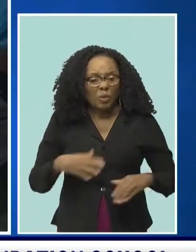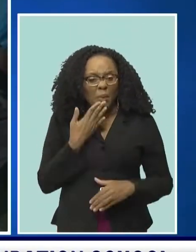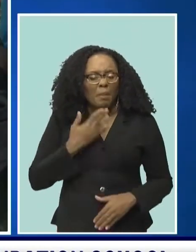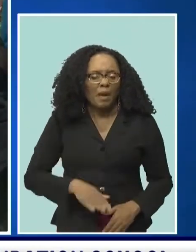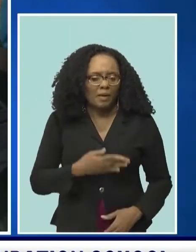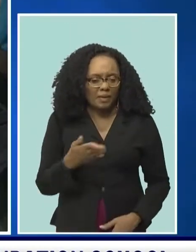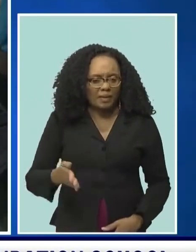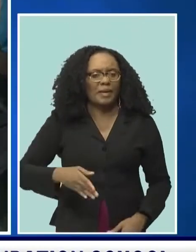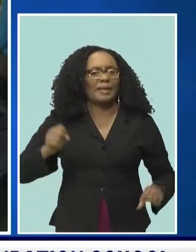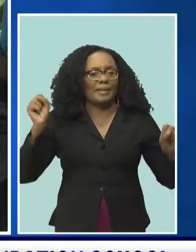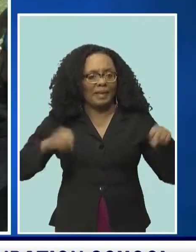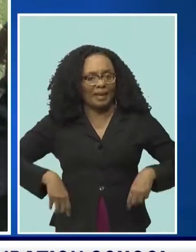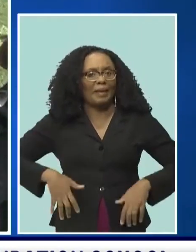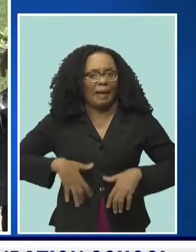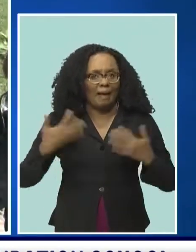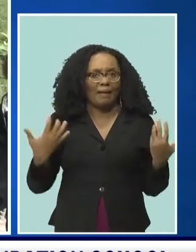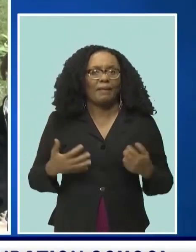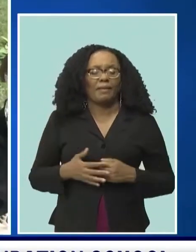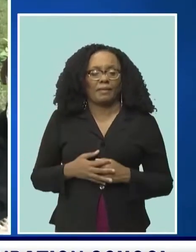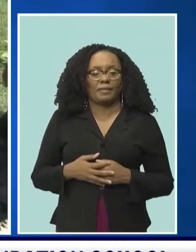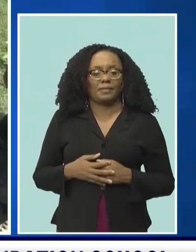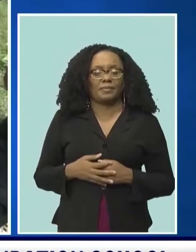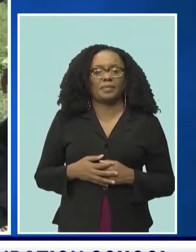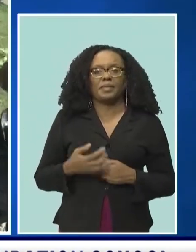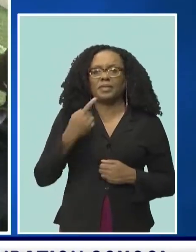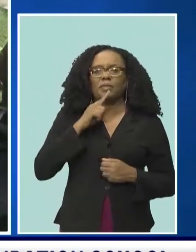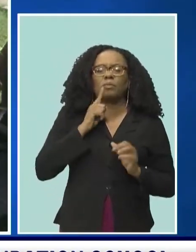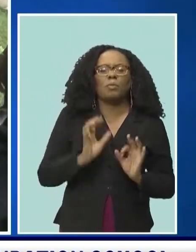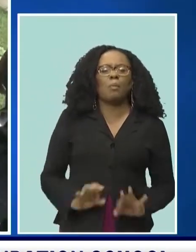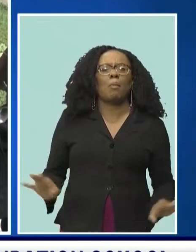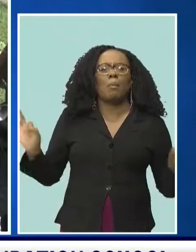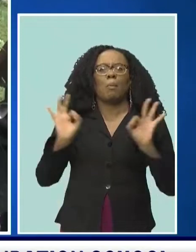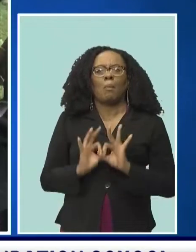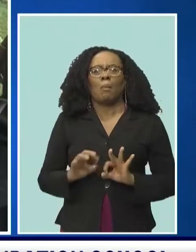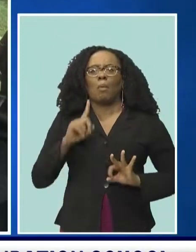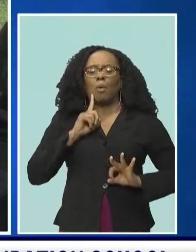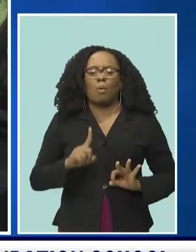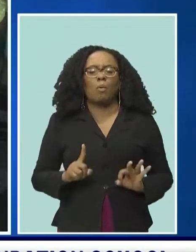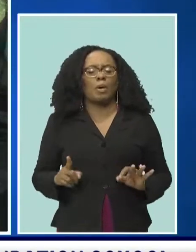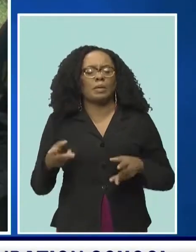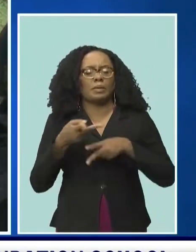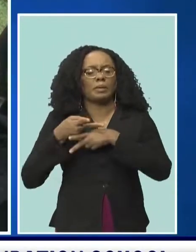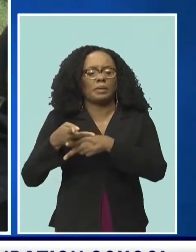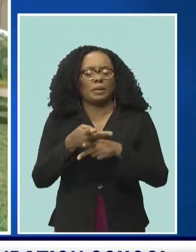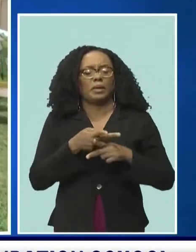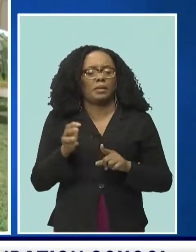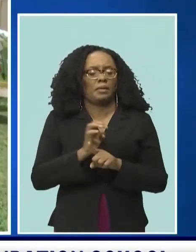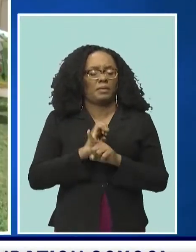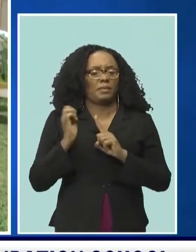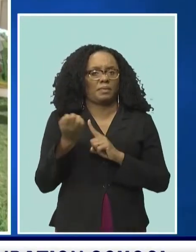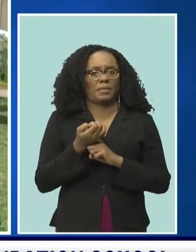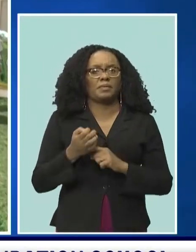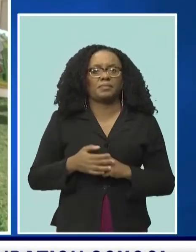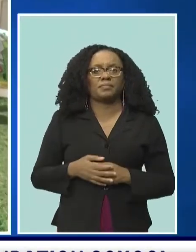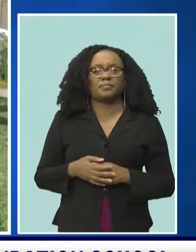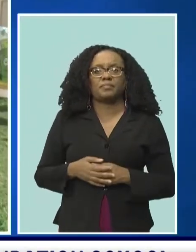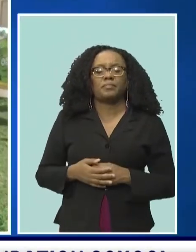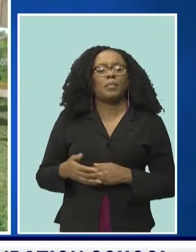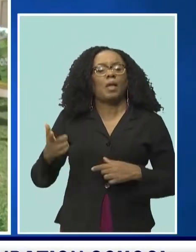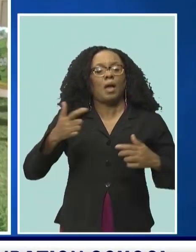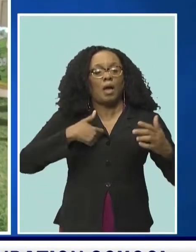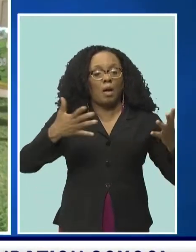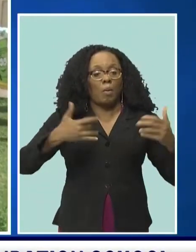the constituency representative for the area, stressed the importance of actively taking care of the environment. I want you to carry a